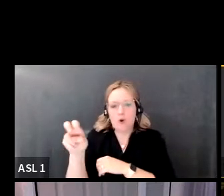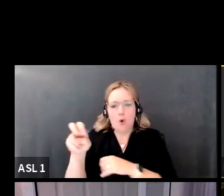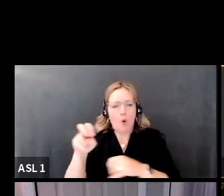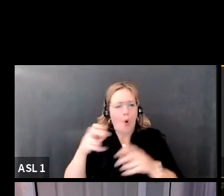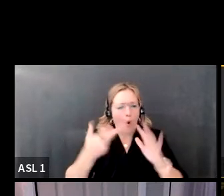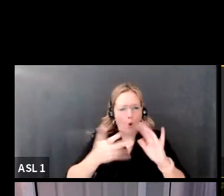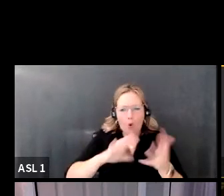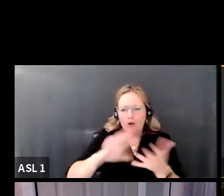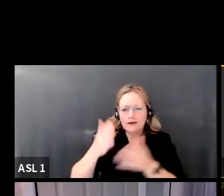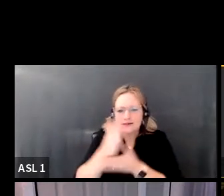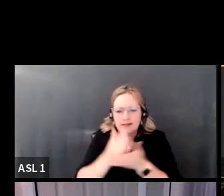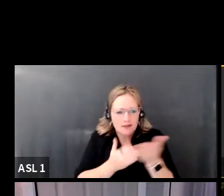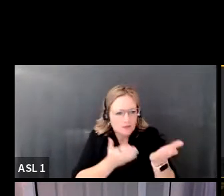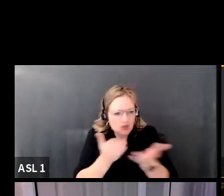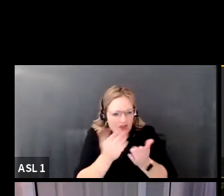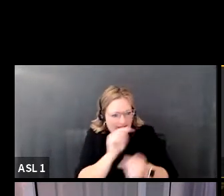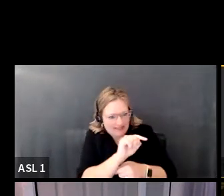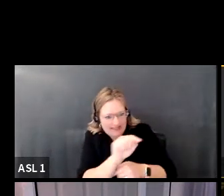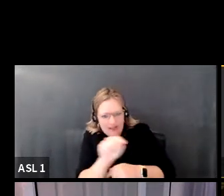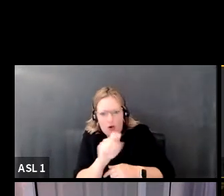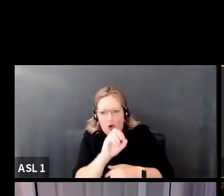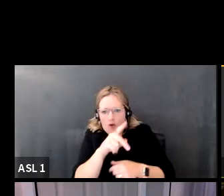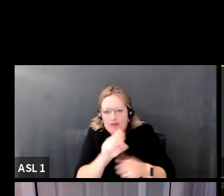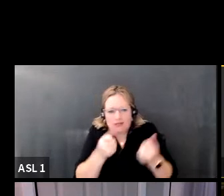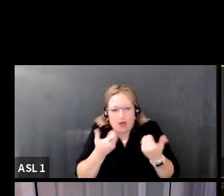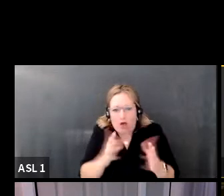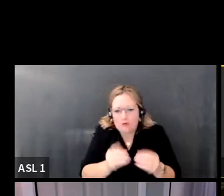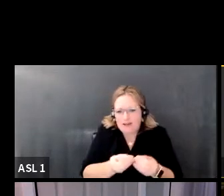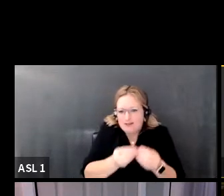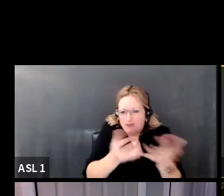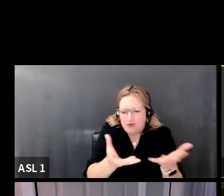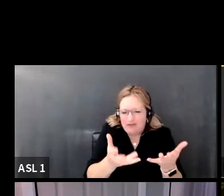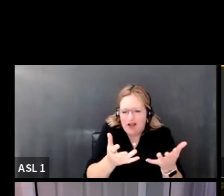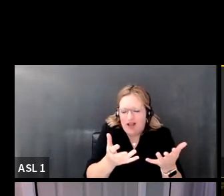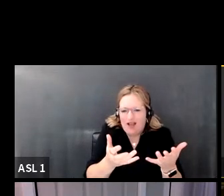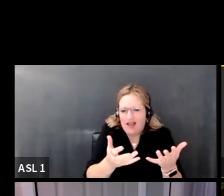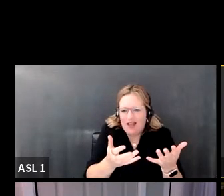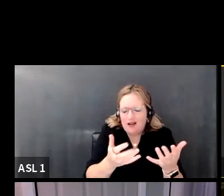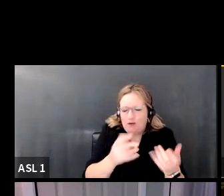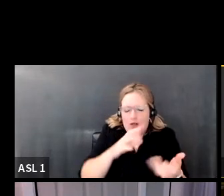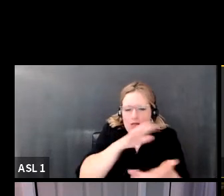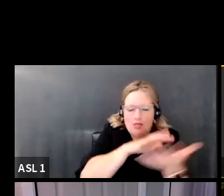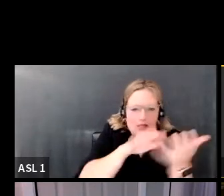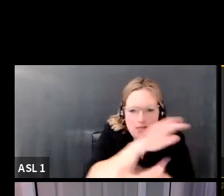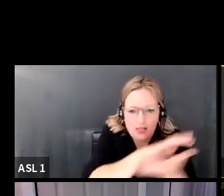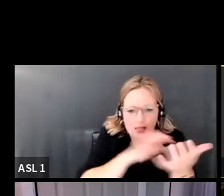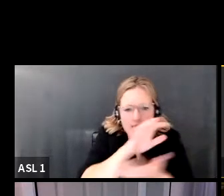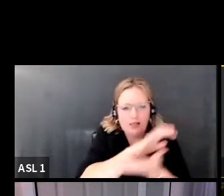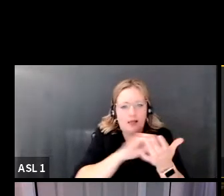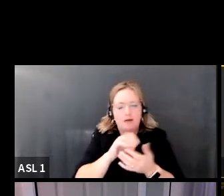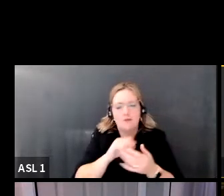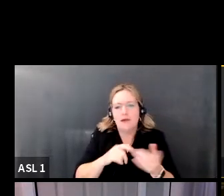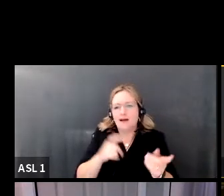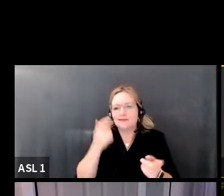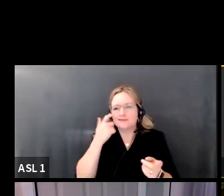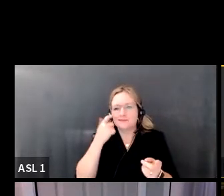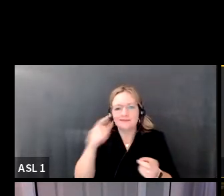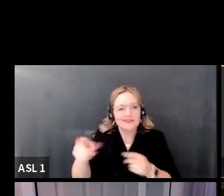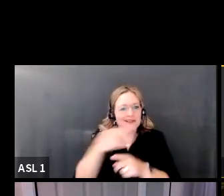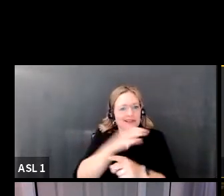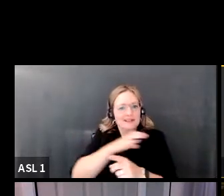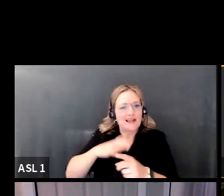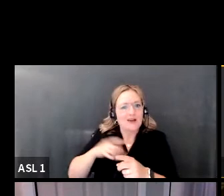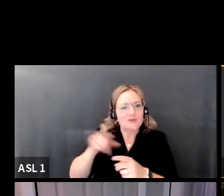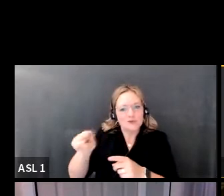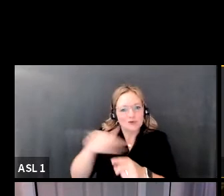the services that the ops provides whereas if it came from council asking for four or five million dollars similar to what you described in toronto that would